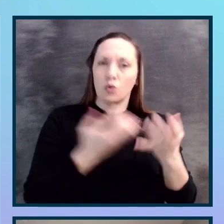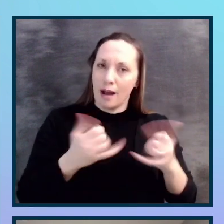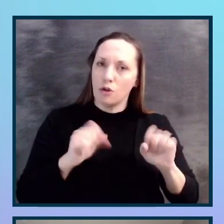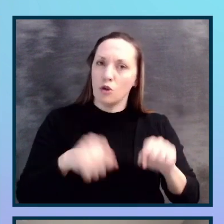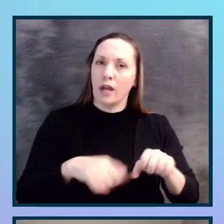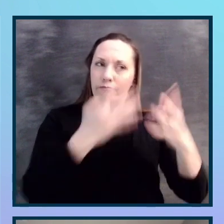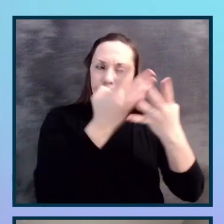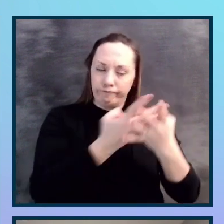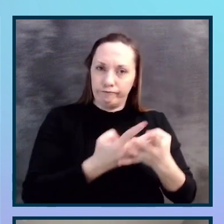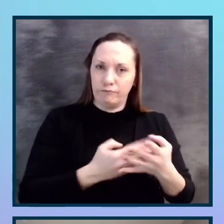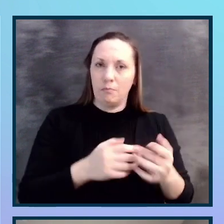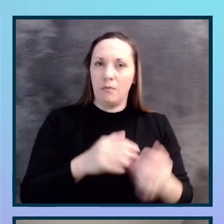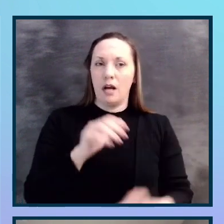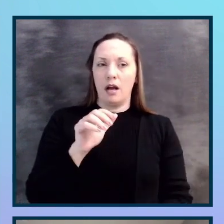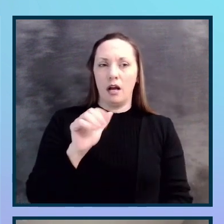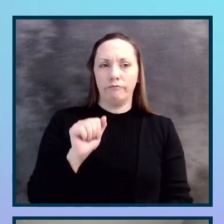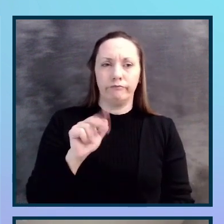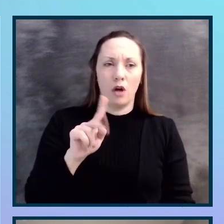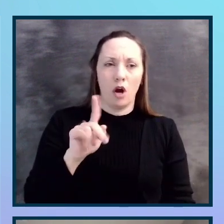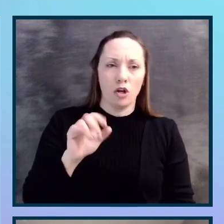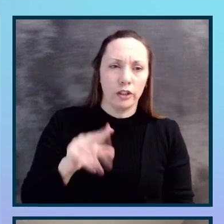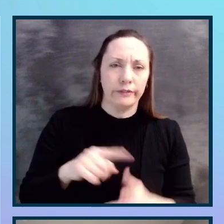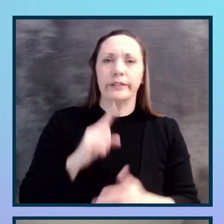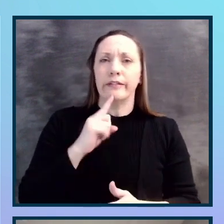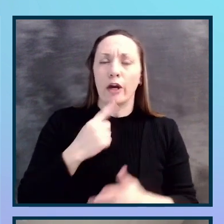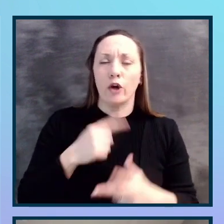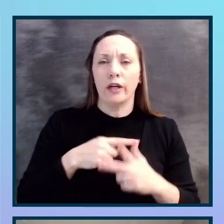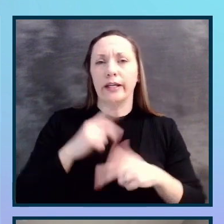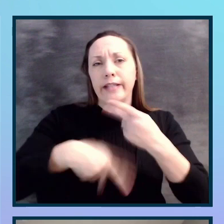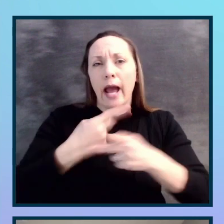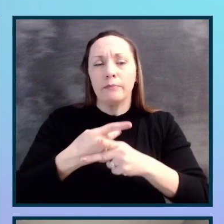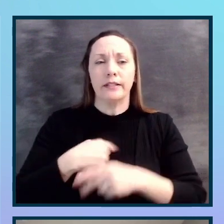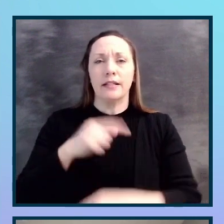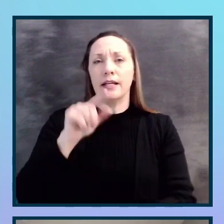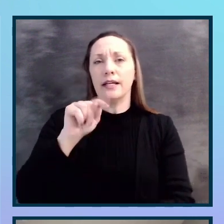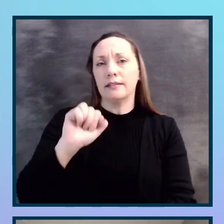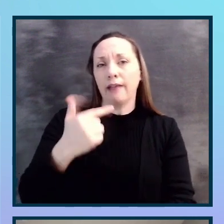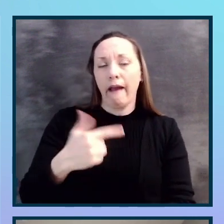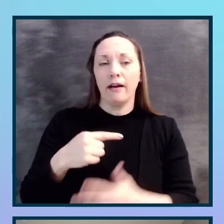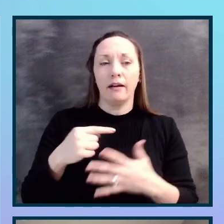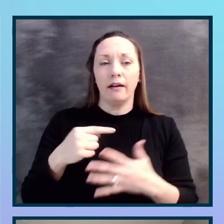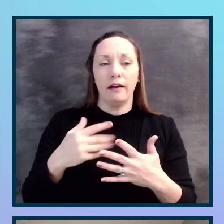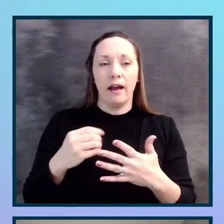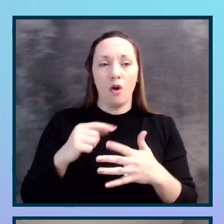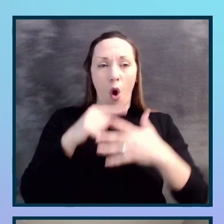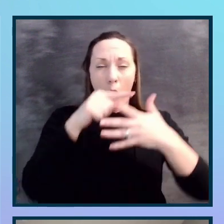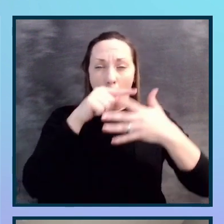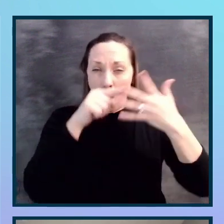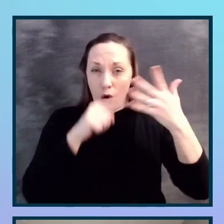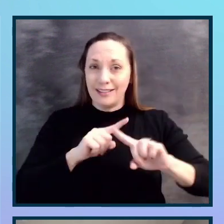by options, severity, types, tags, and all these